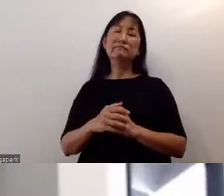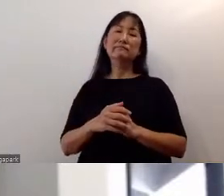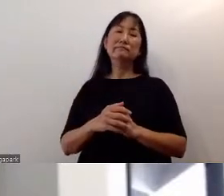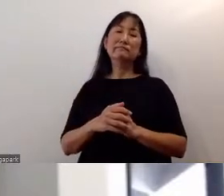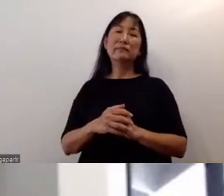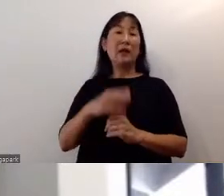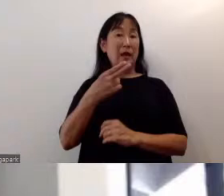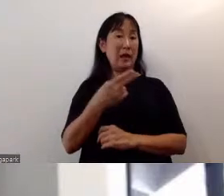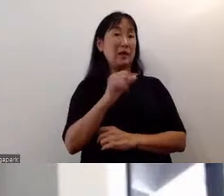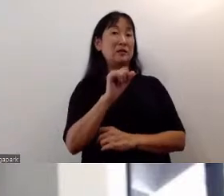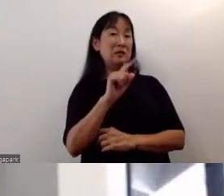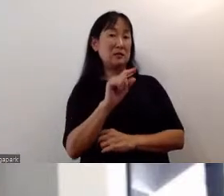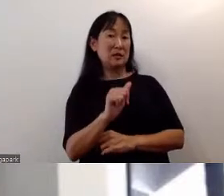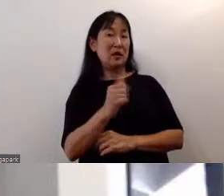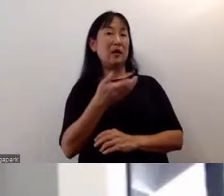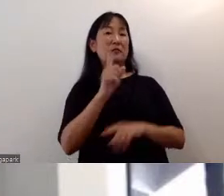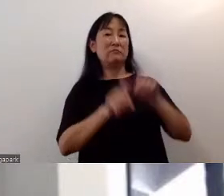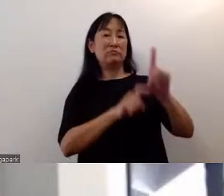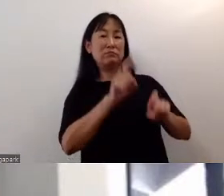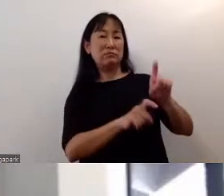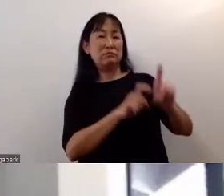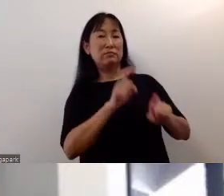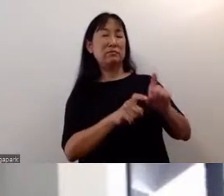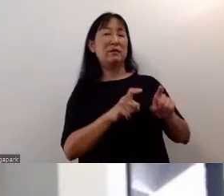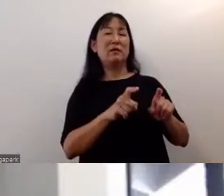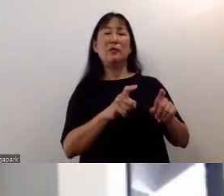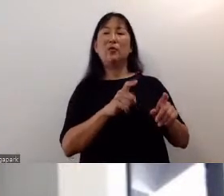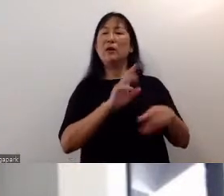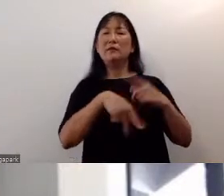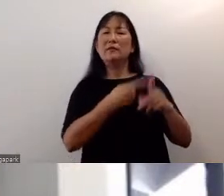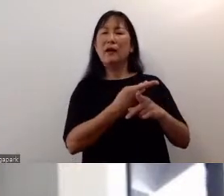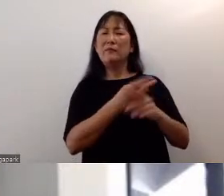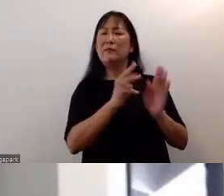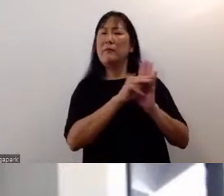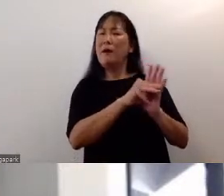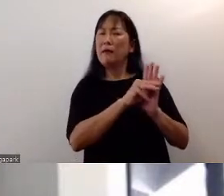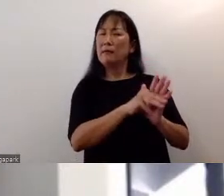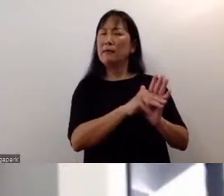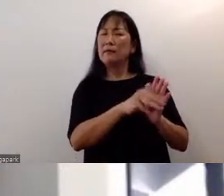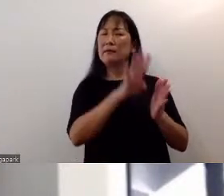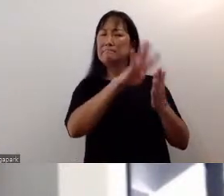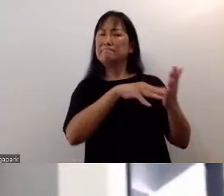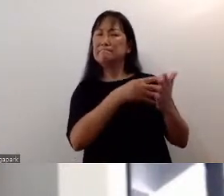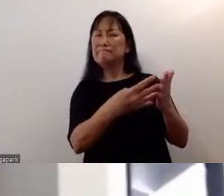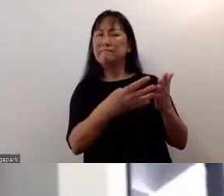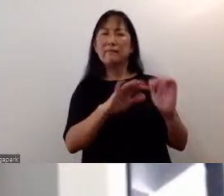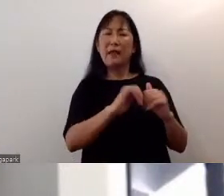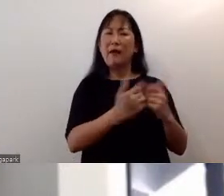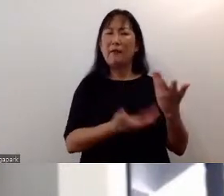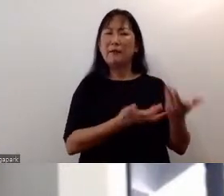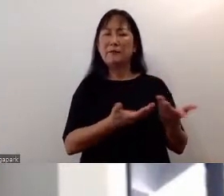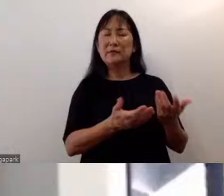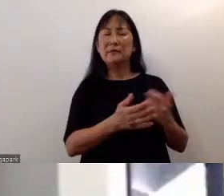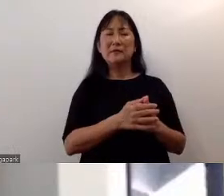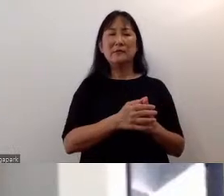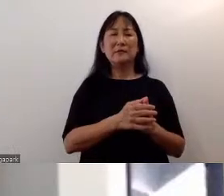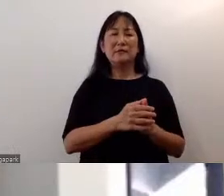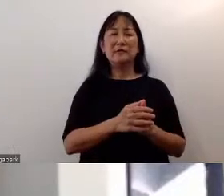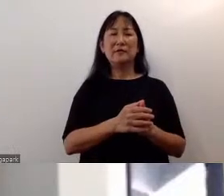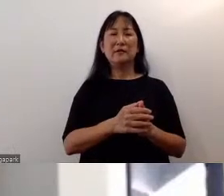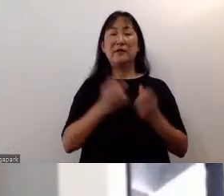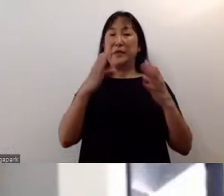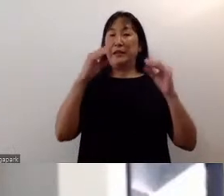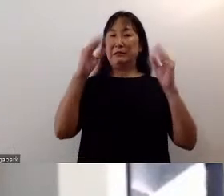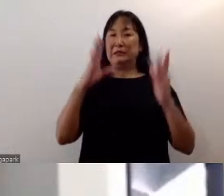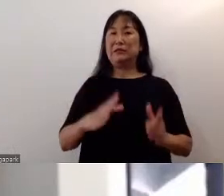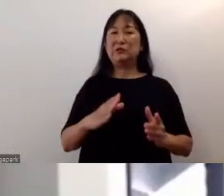has repeatedly asked about what type of models will be used. There's been a lot of speculation among teachers